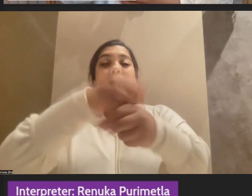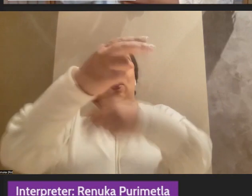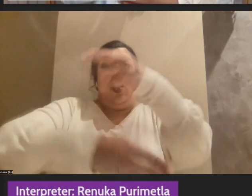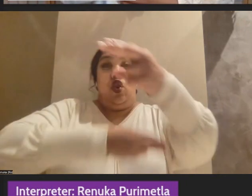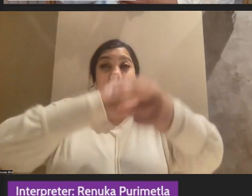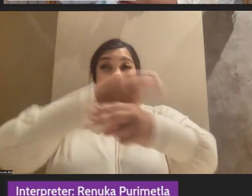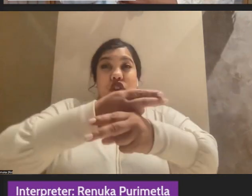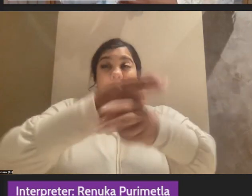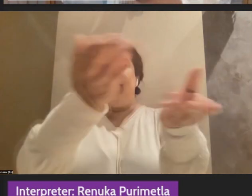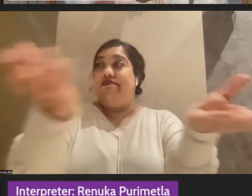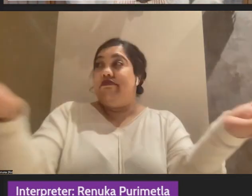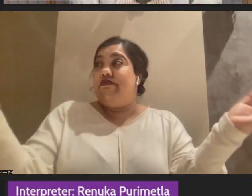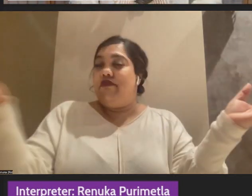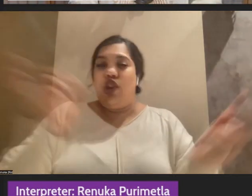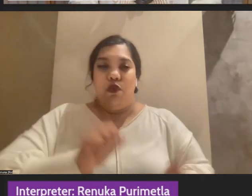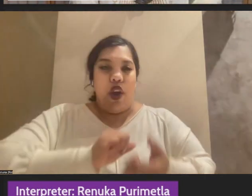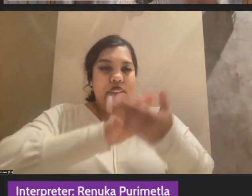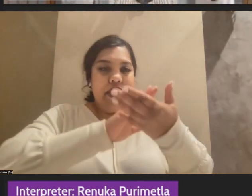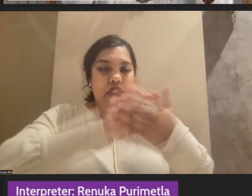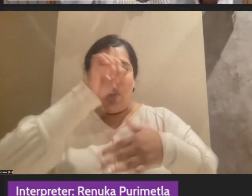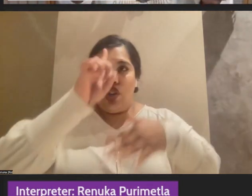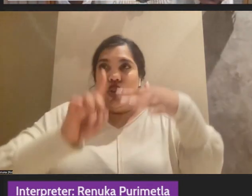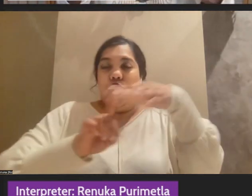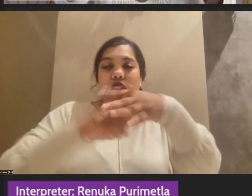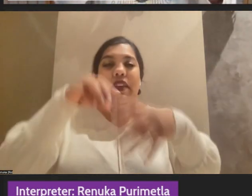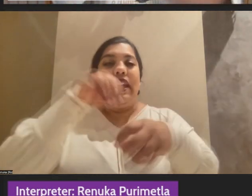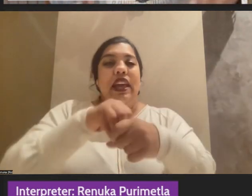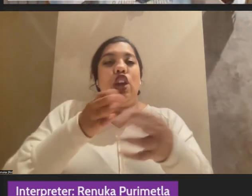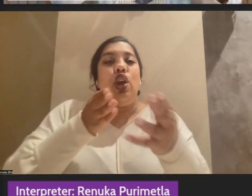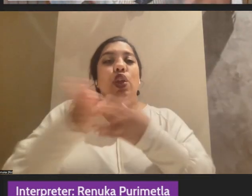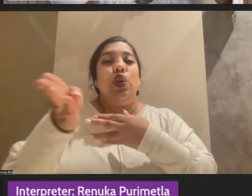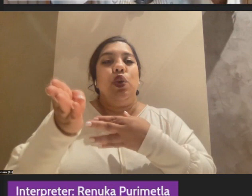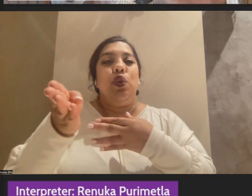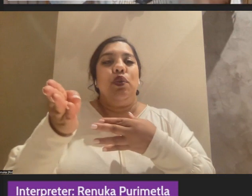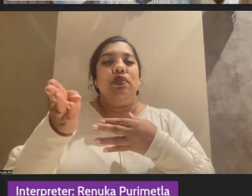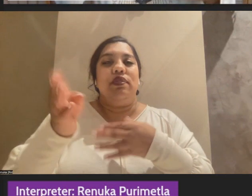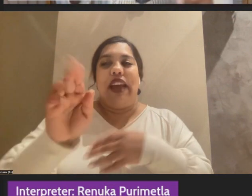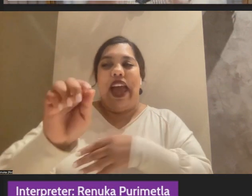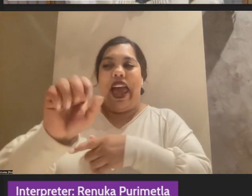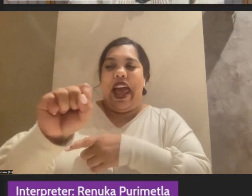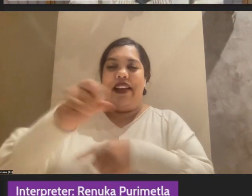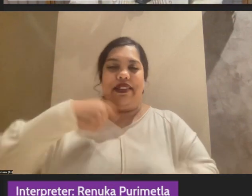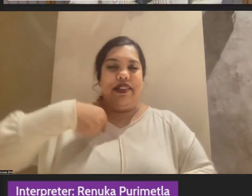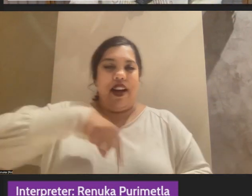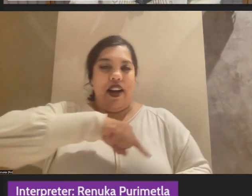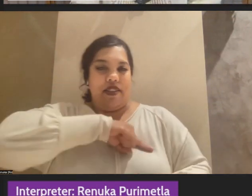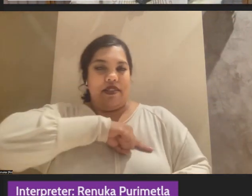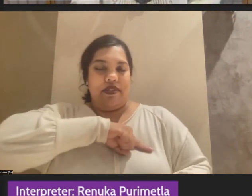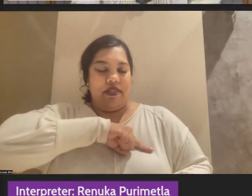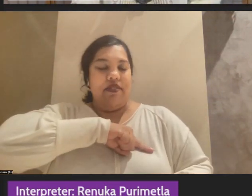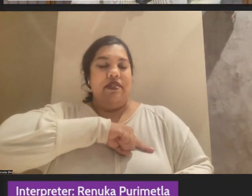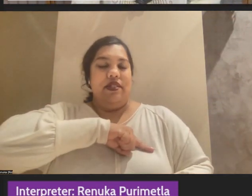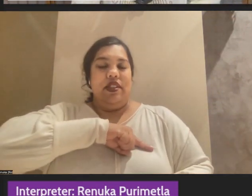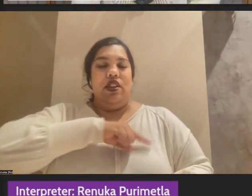showing itself in, through, and as us. That means these words are an expression of the divine, because